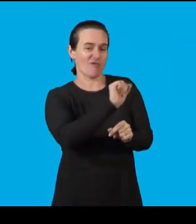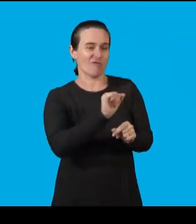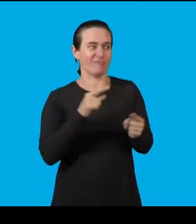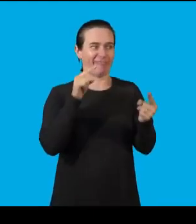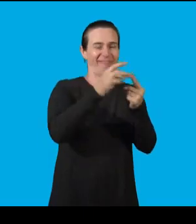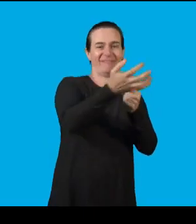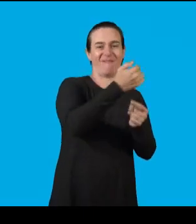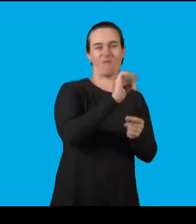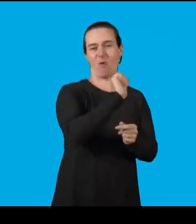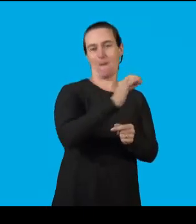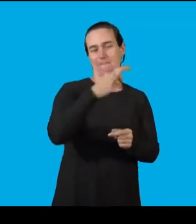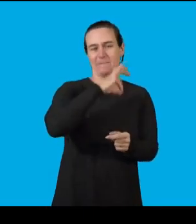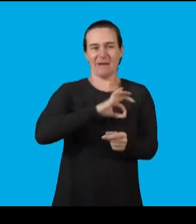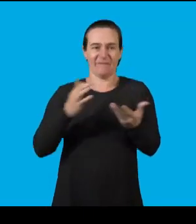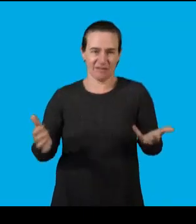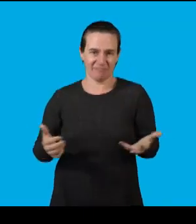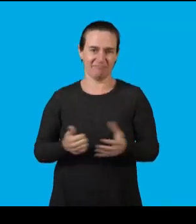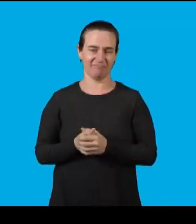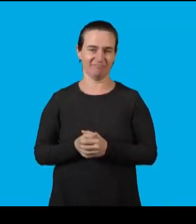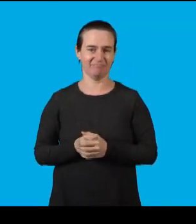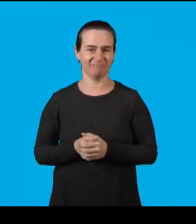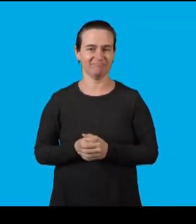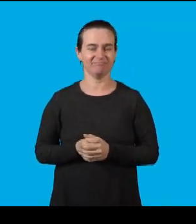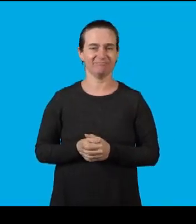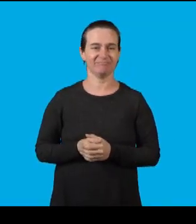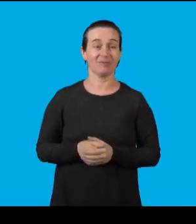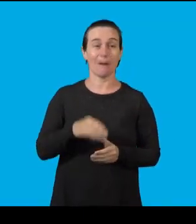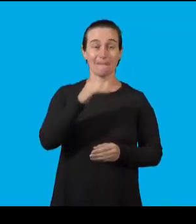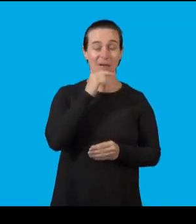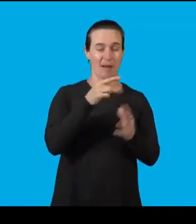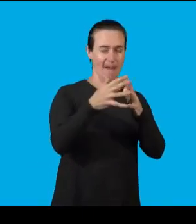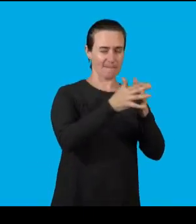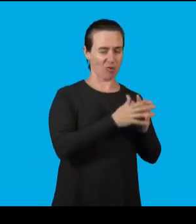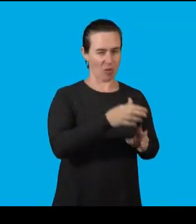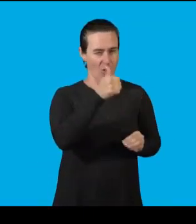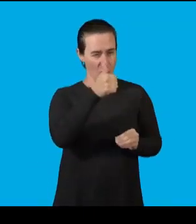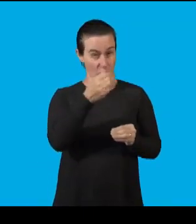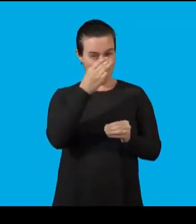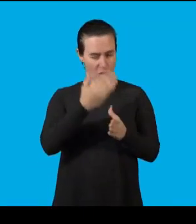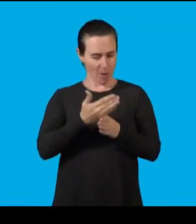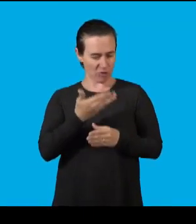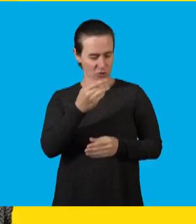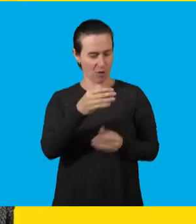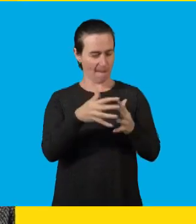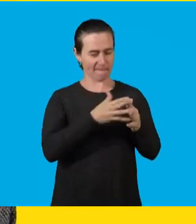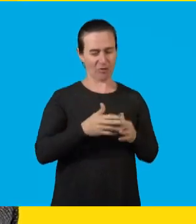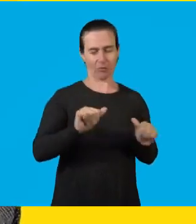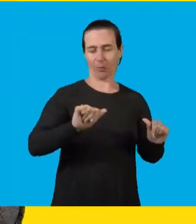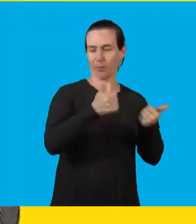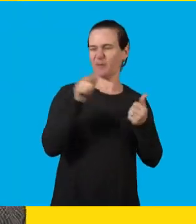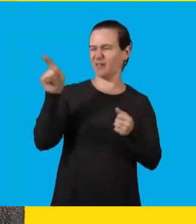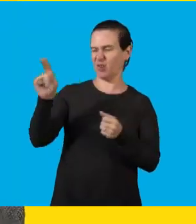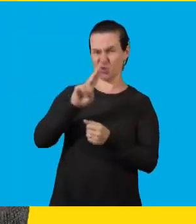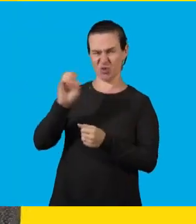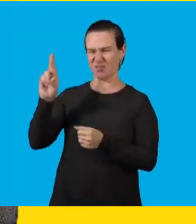States being shown in a positive light and the Soviet Union being shown in a negative light.